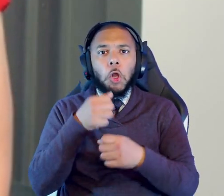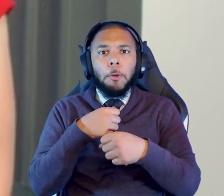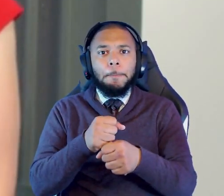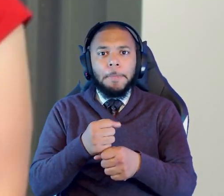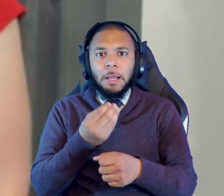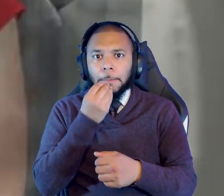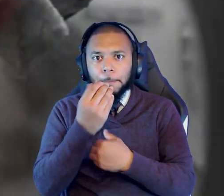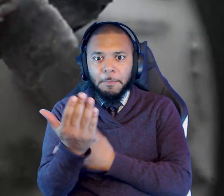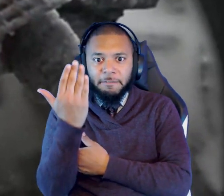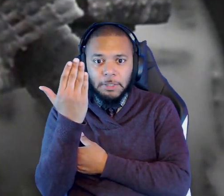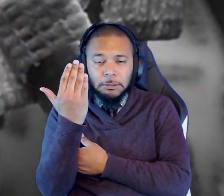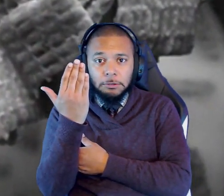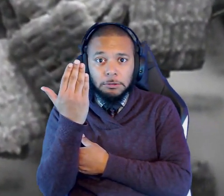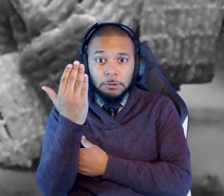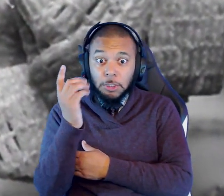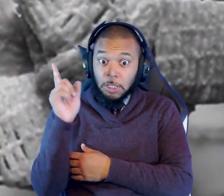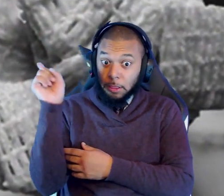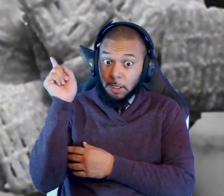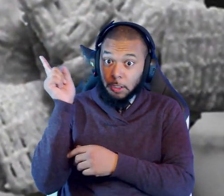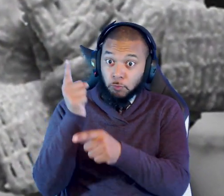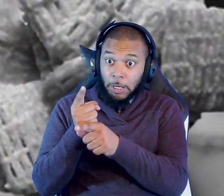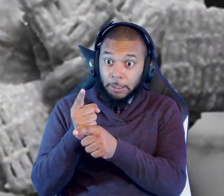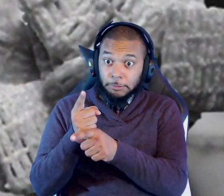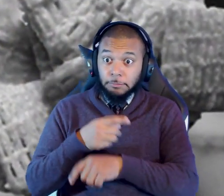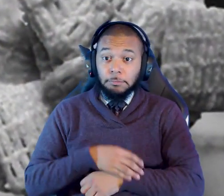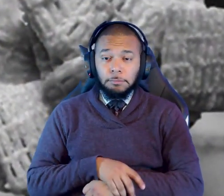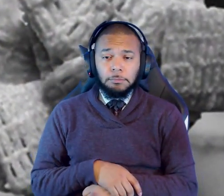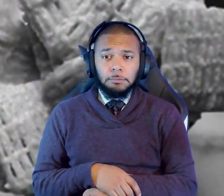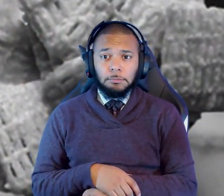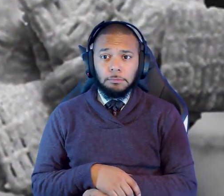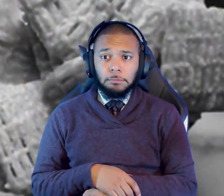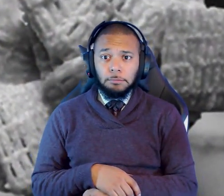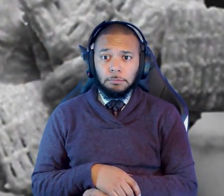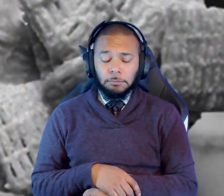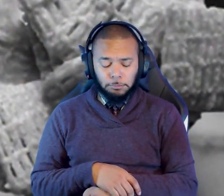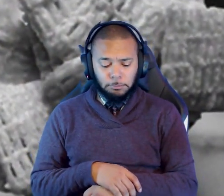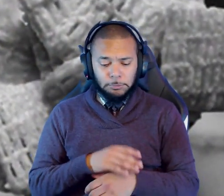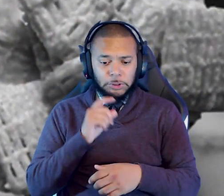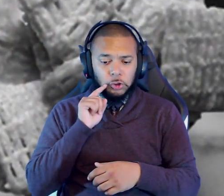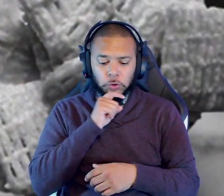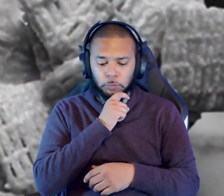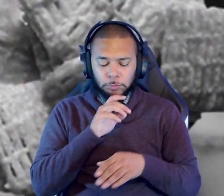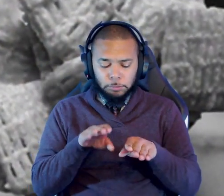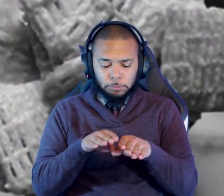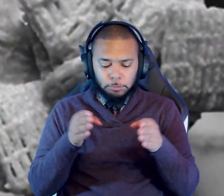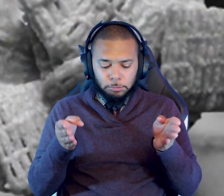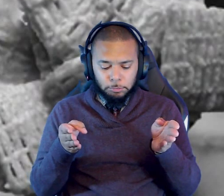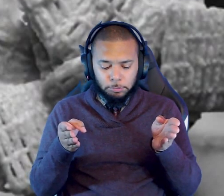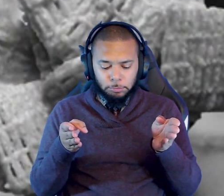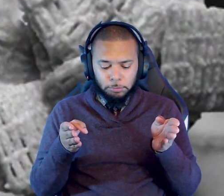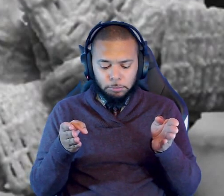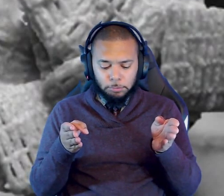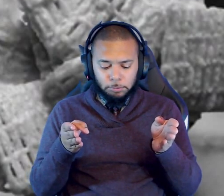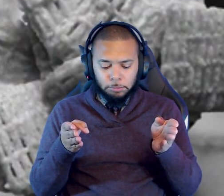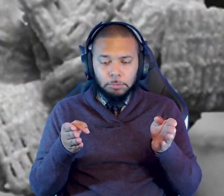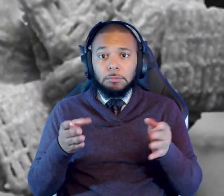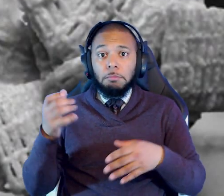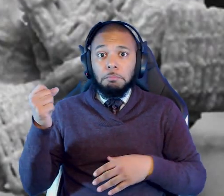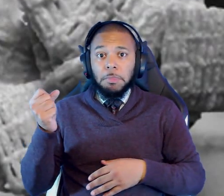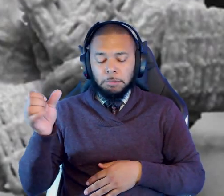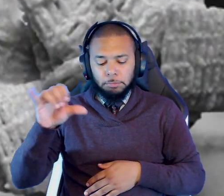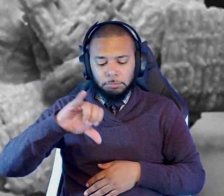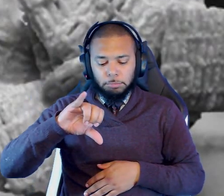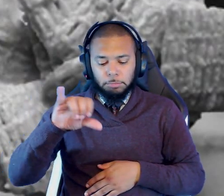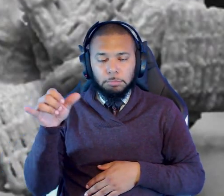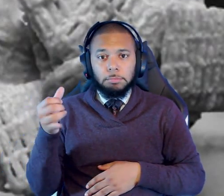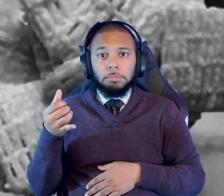Would you ever make breakfast like this? Step 1, open the cereal box. Step 2, pour some milk onto the cereal.